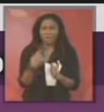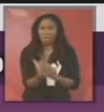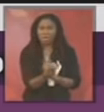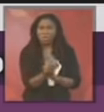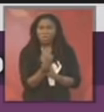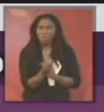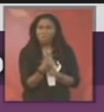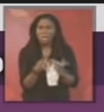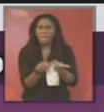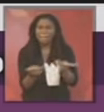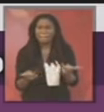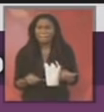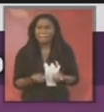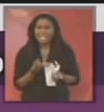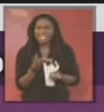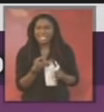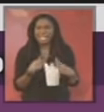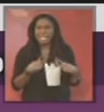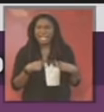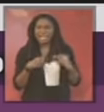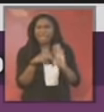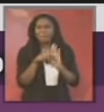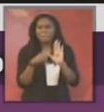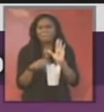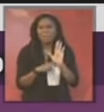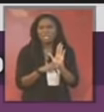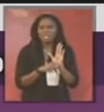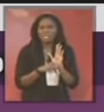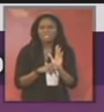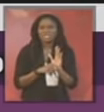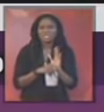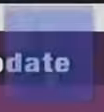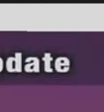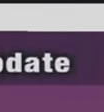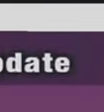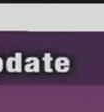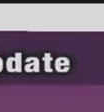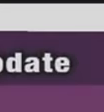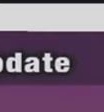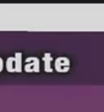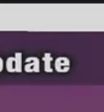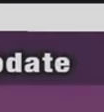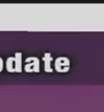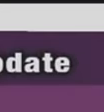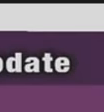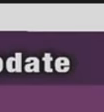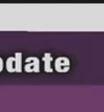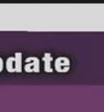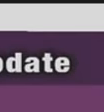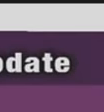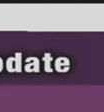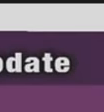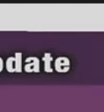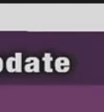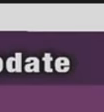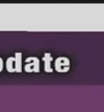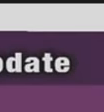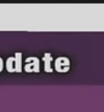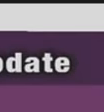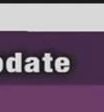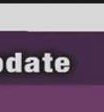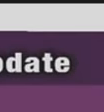left in the world with a type of policy where people are bottlenecking through a sole authority, which is the Ministry of National Security, to get back into the